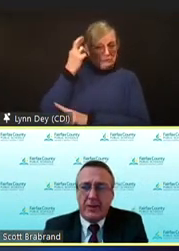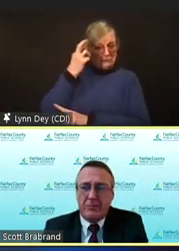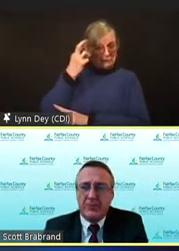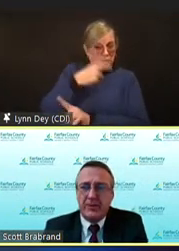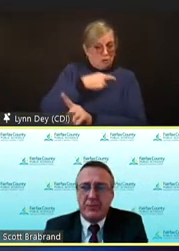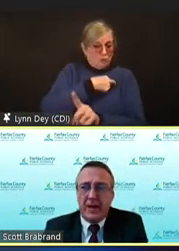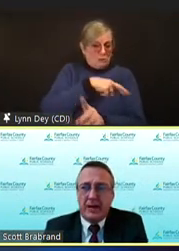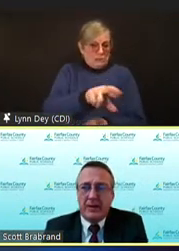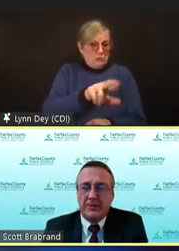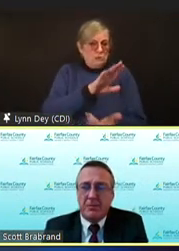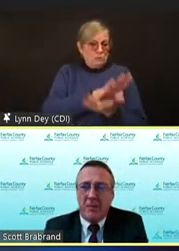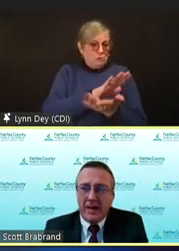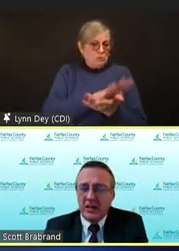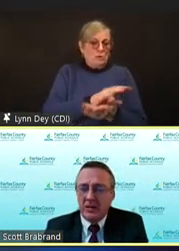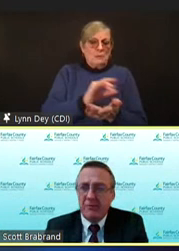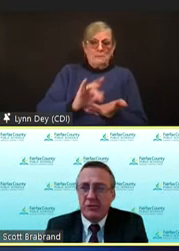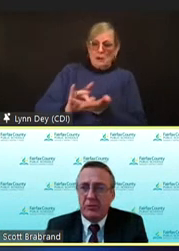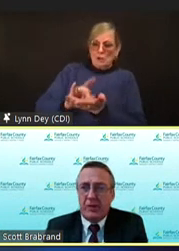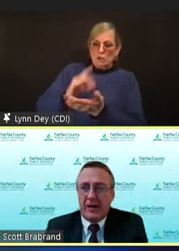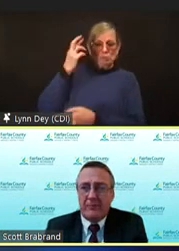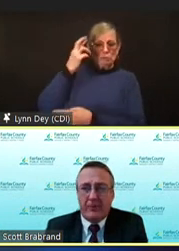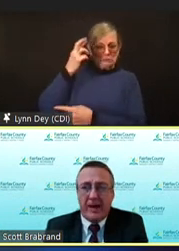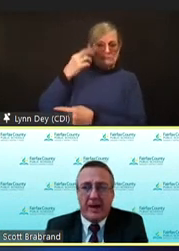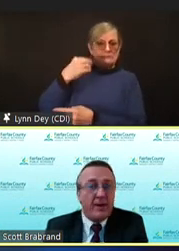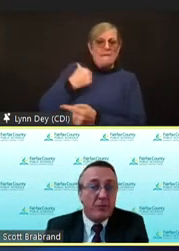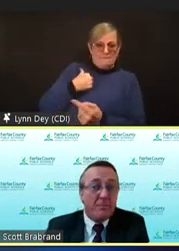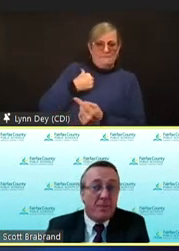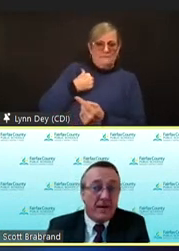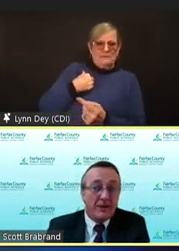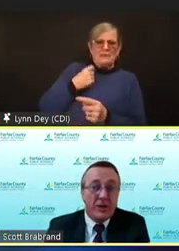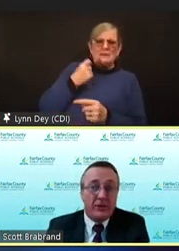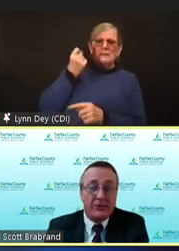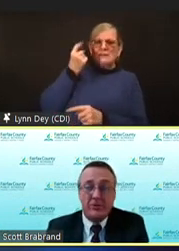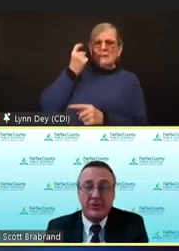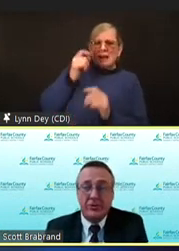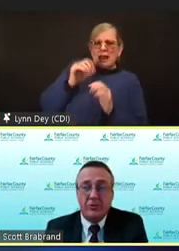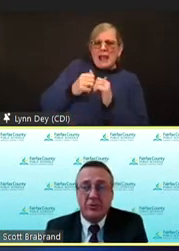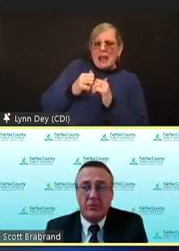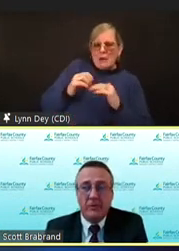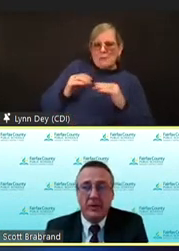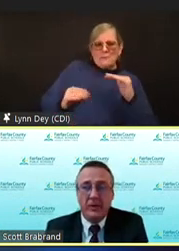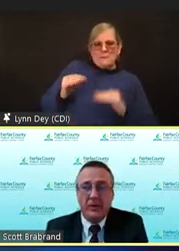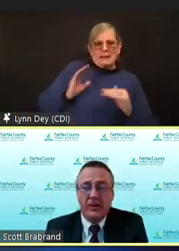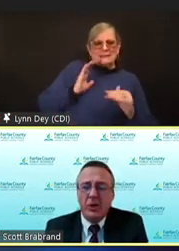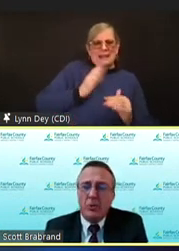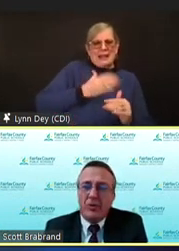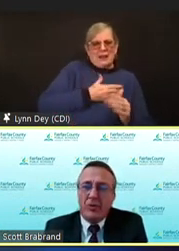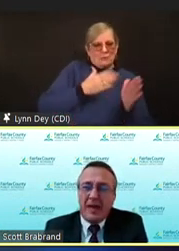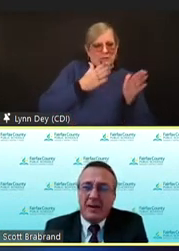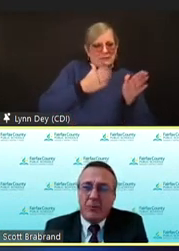for people is to balance my individual right for how I want my child to go to school